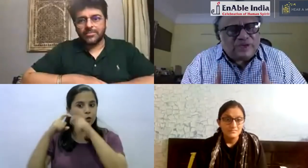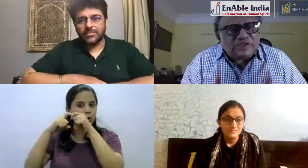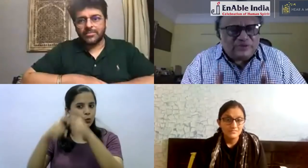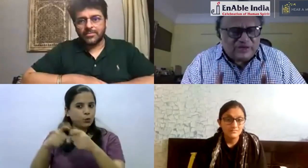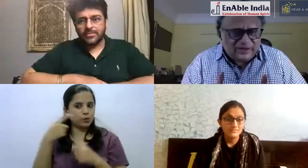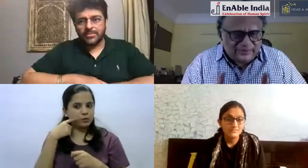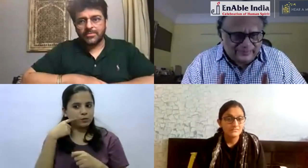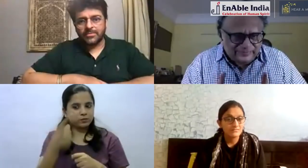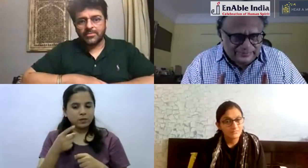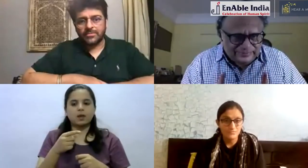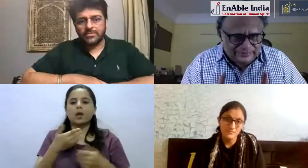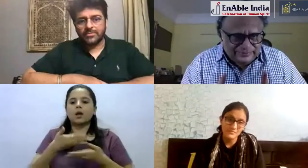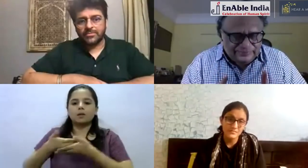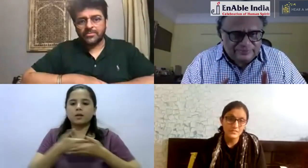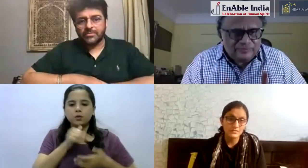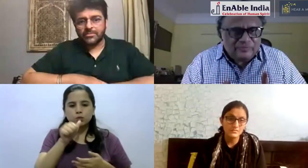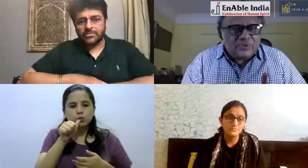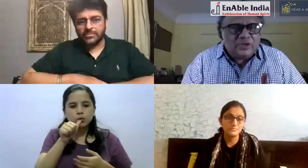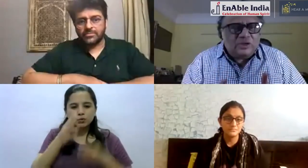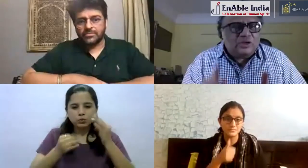about breastfeeding.